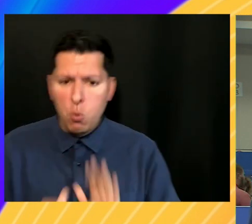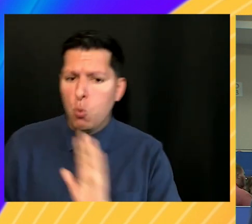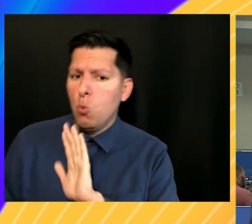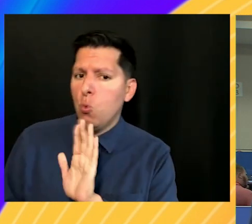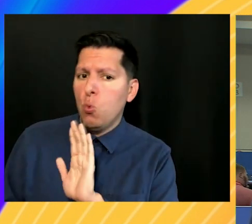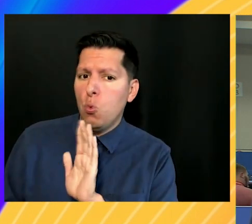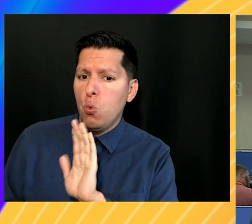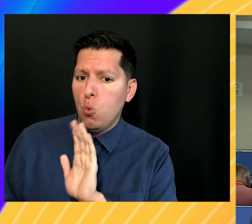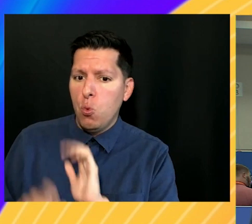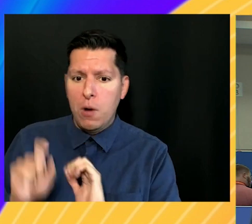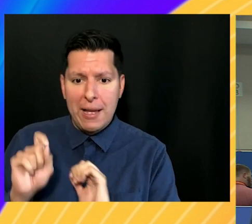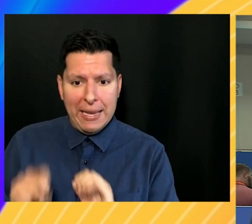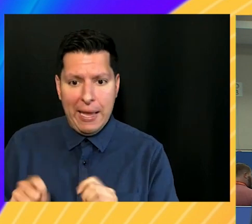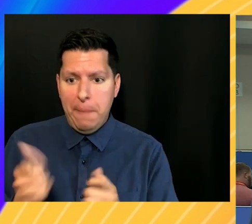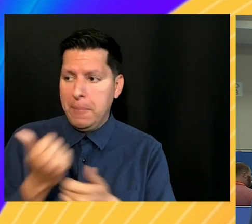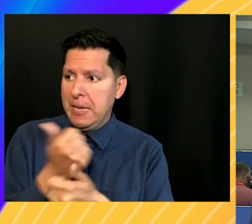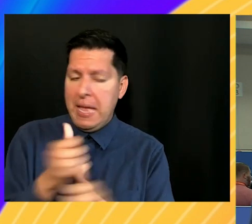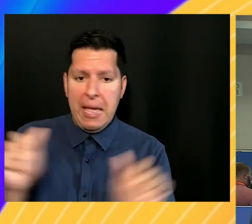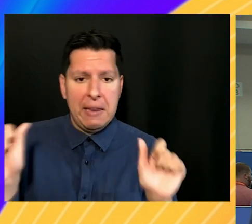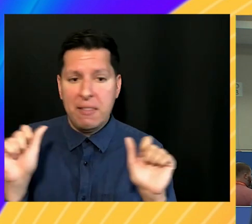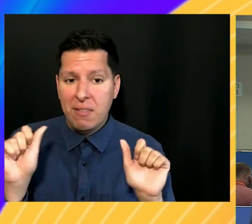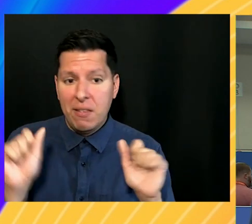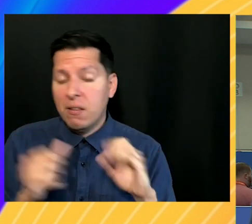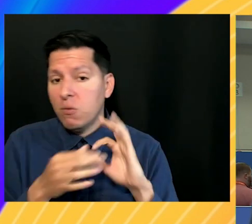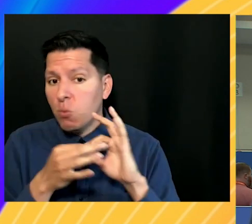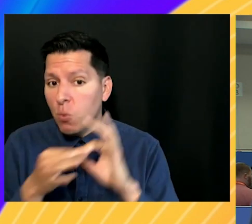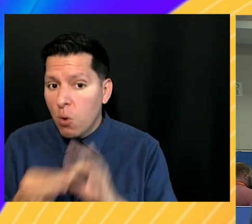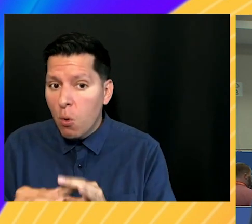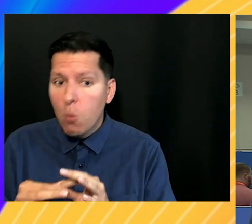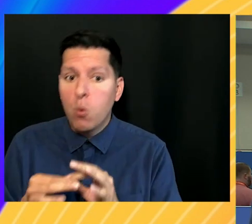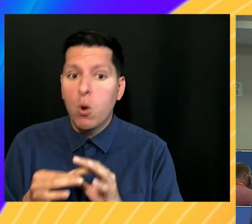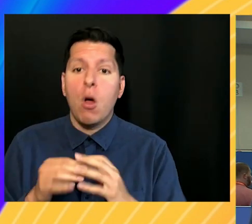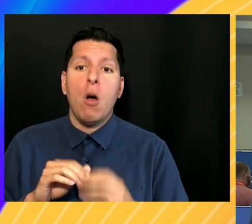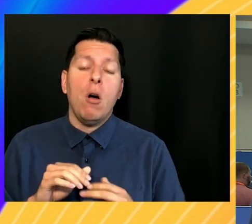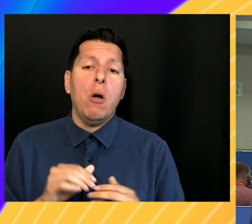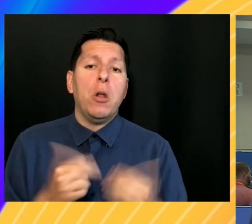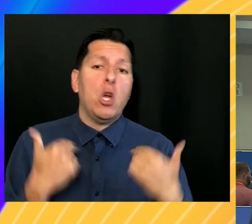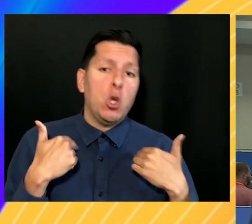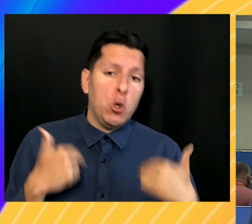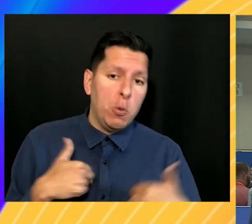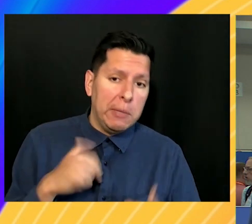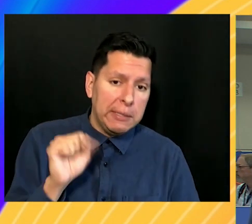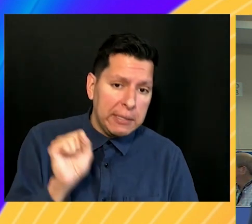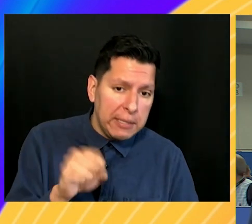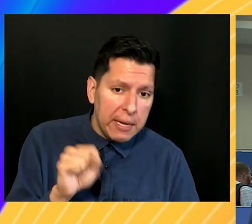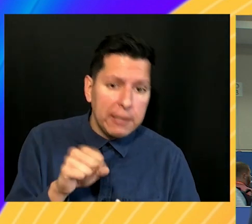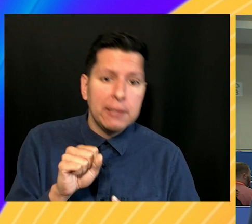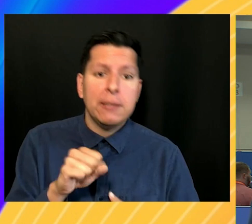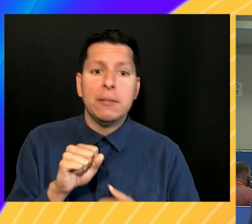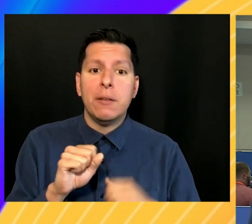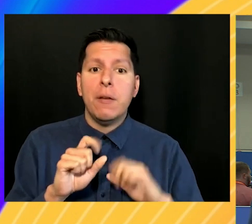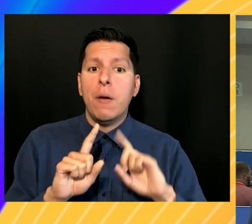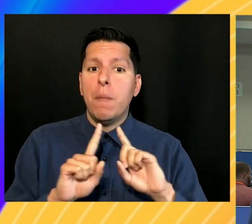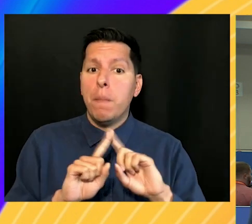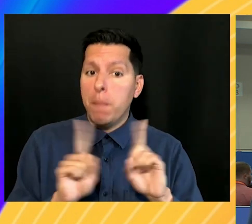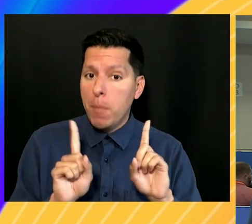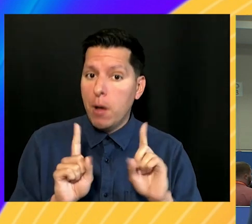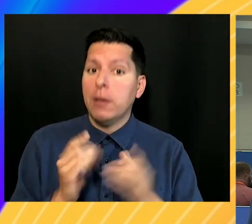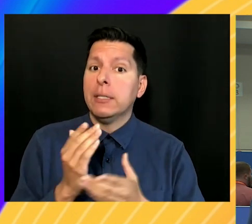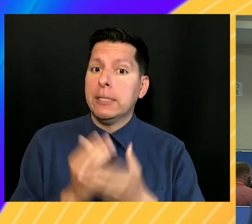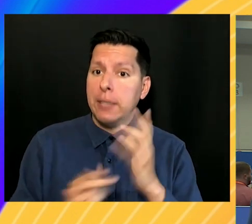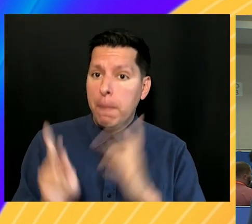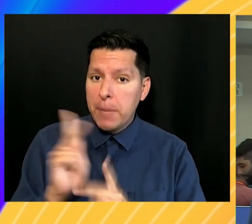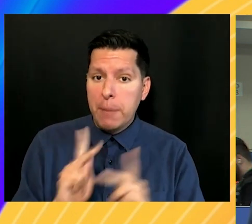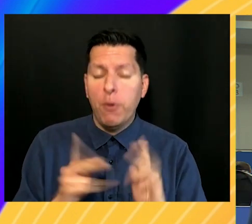organism. In this case, we're going to talk a little bit about human, but you know, we have people who are doing animal studies, who are